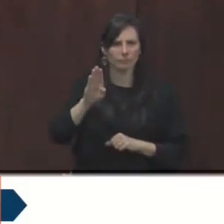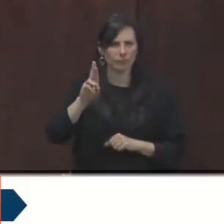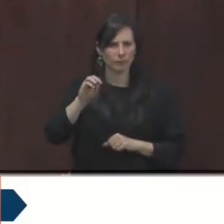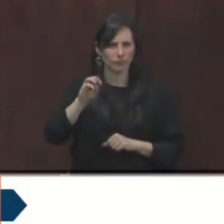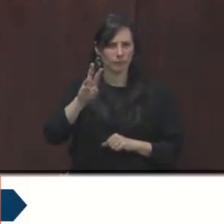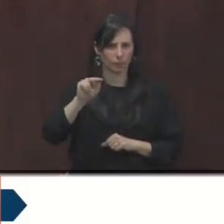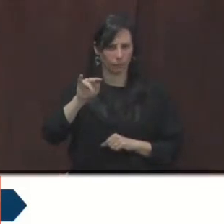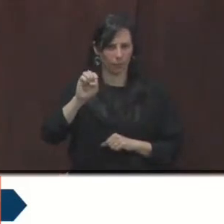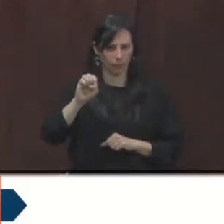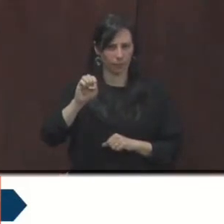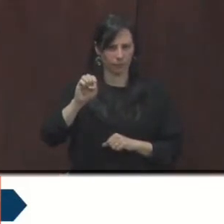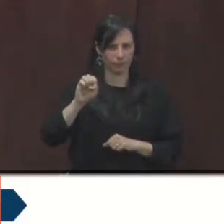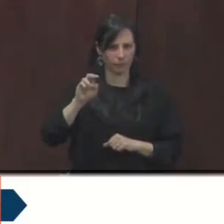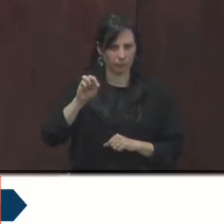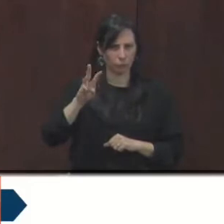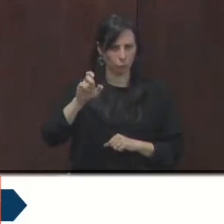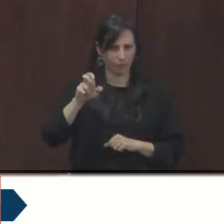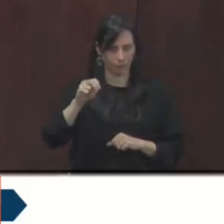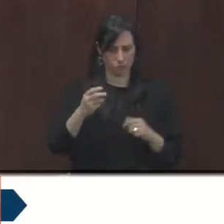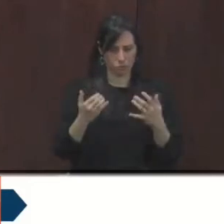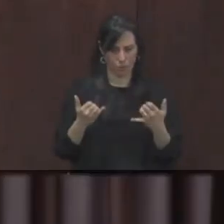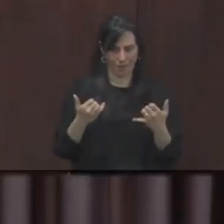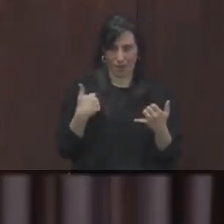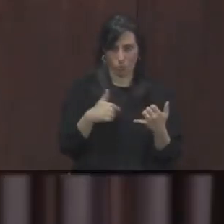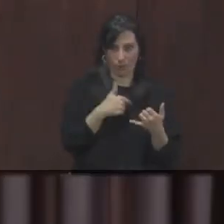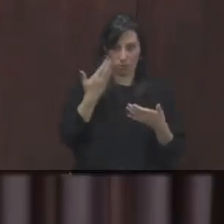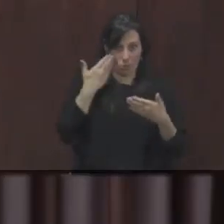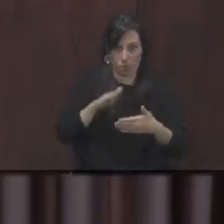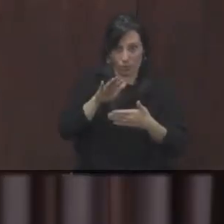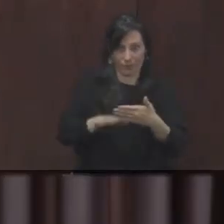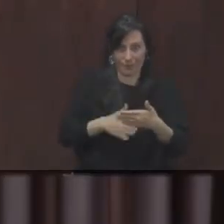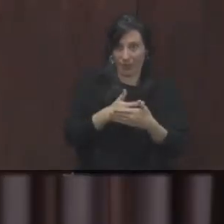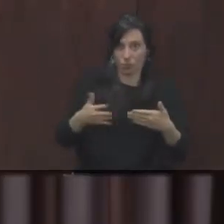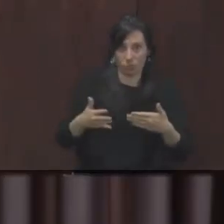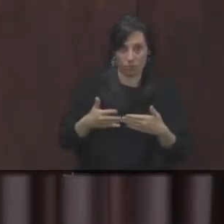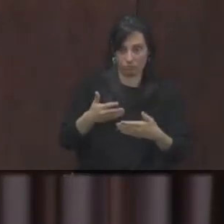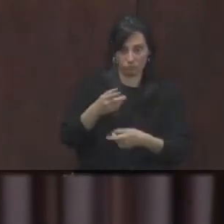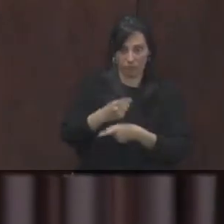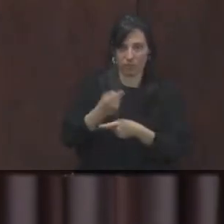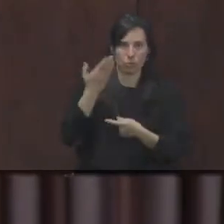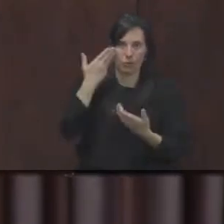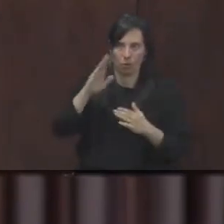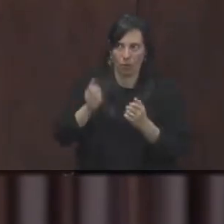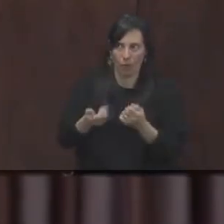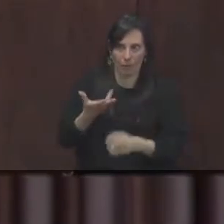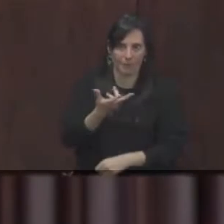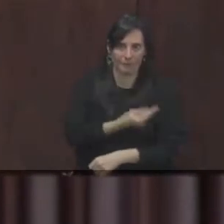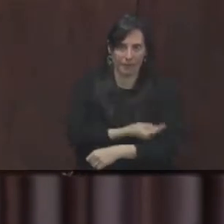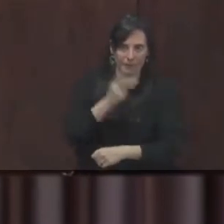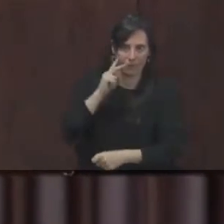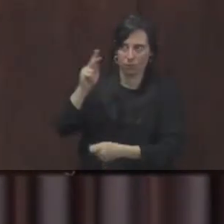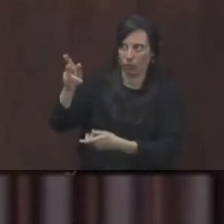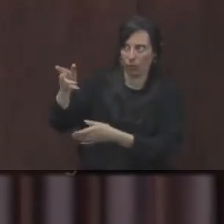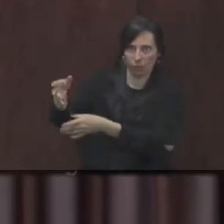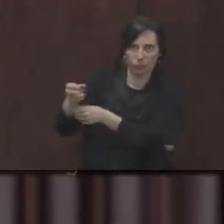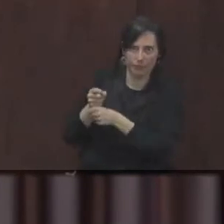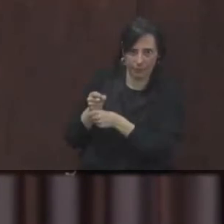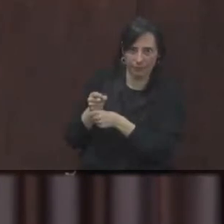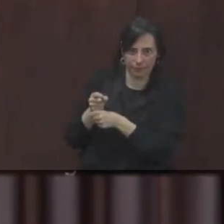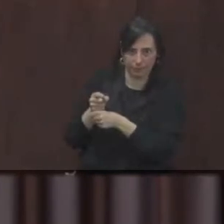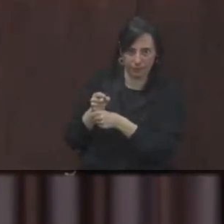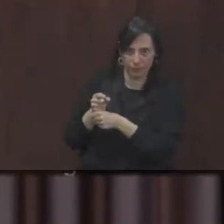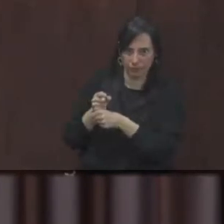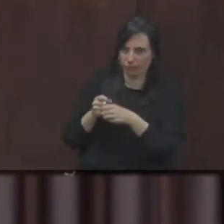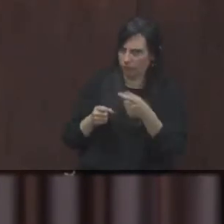time what the ramp-up schedule is going to be like, because we just don't know how many are going to be arriving into Buncombe County. So, but could you talk us through